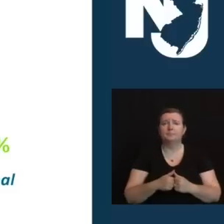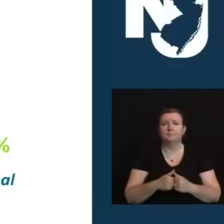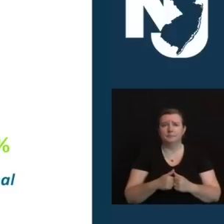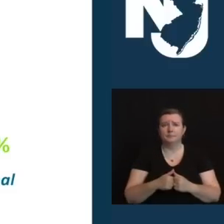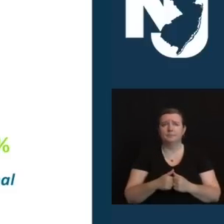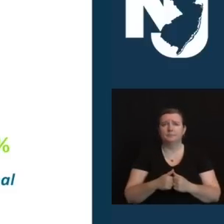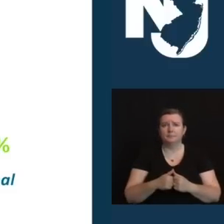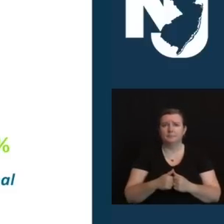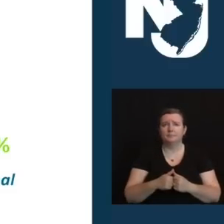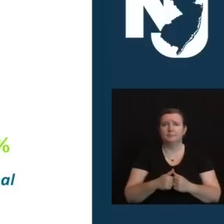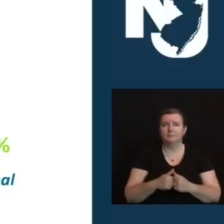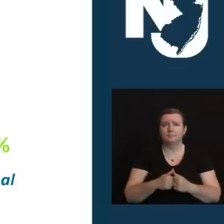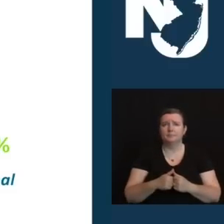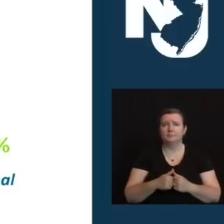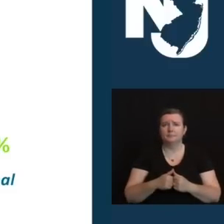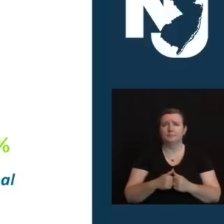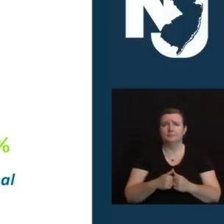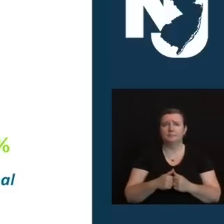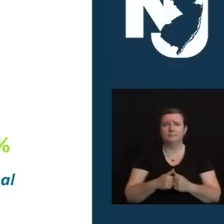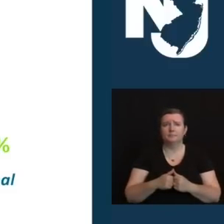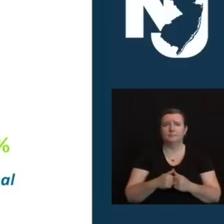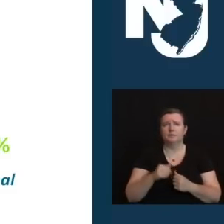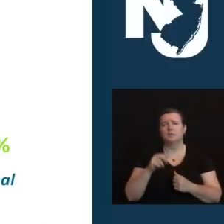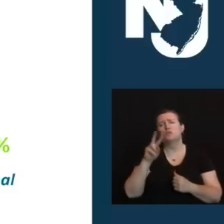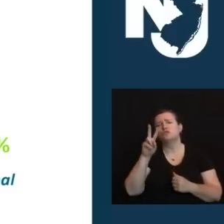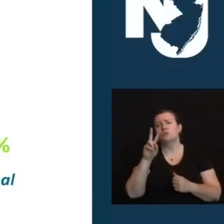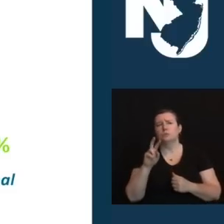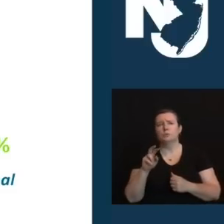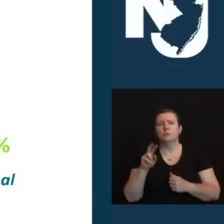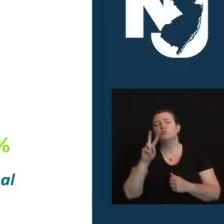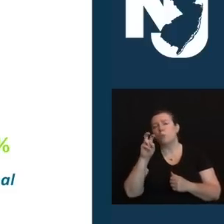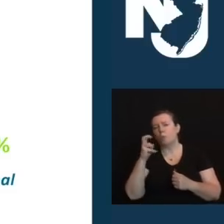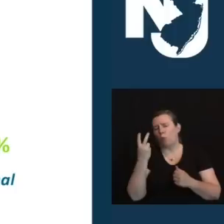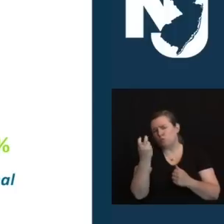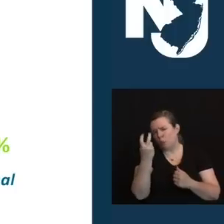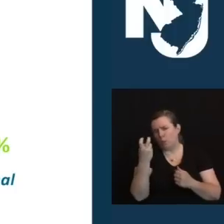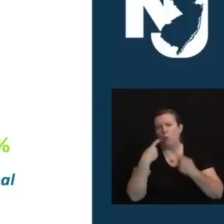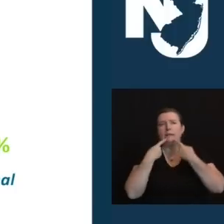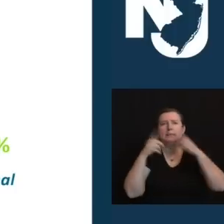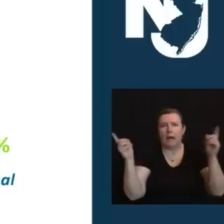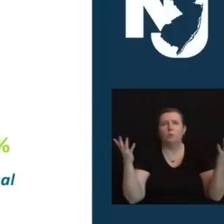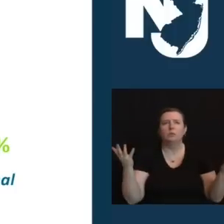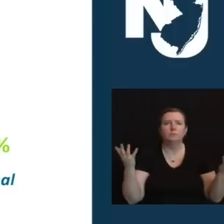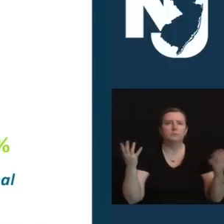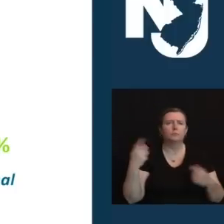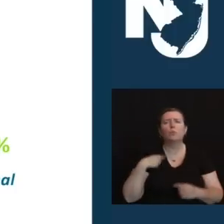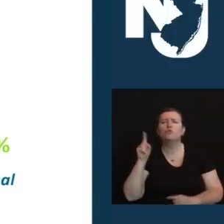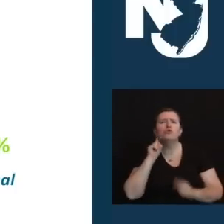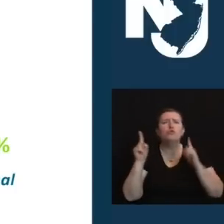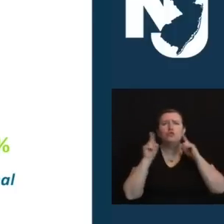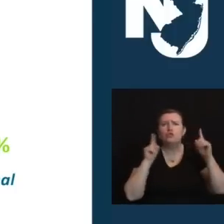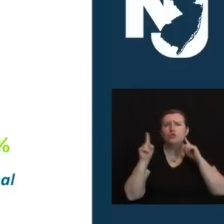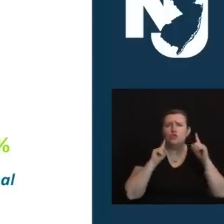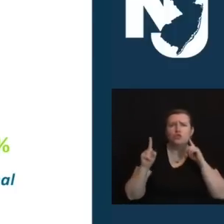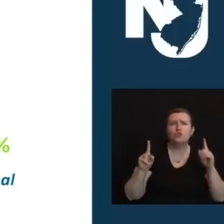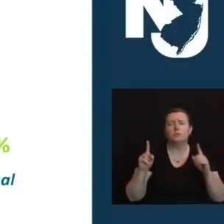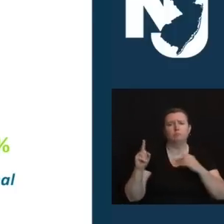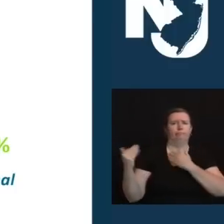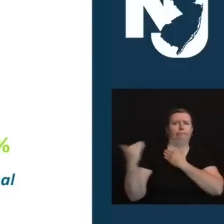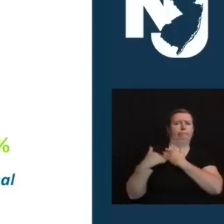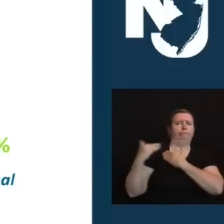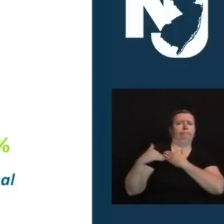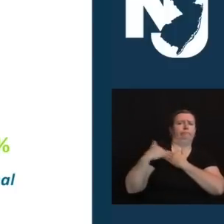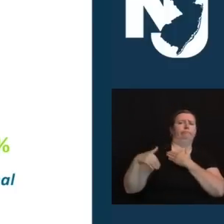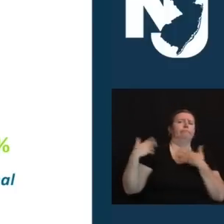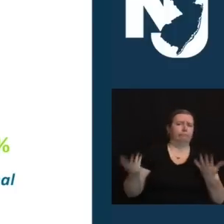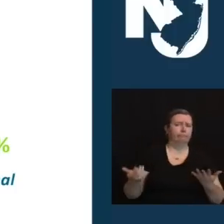cv.business.nj.gov. 2 other quick announcements. One of the things we've heard loud and clear through the Restart and Recovery Advisory Council that I've got